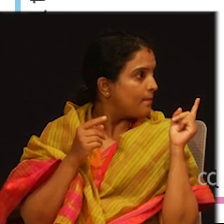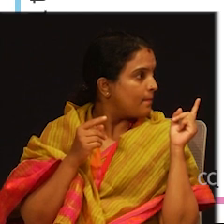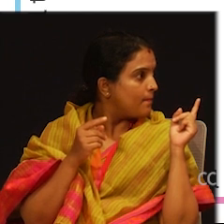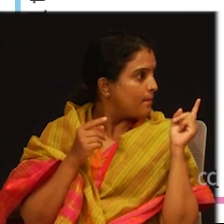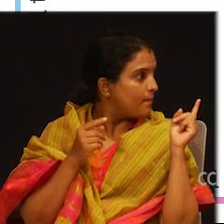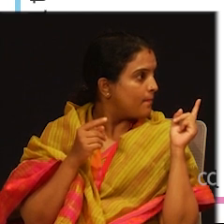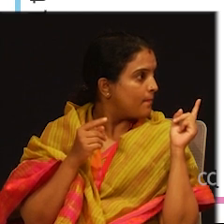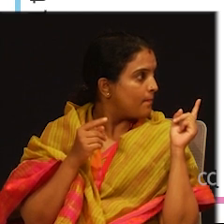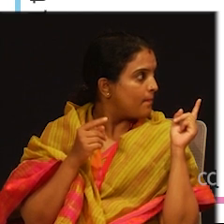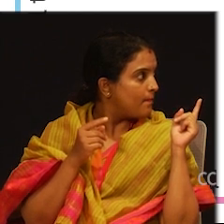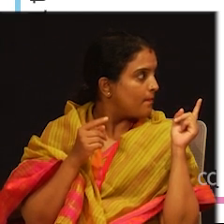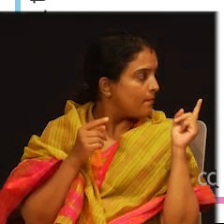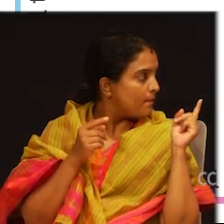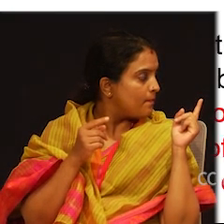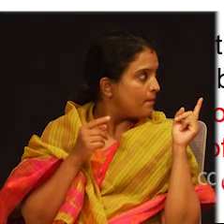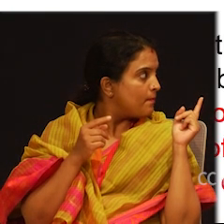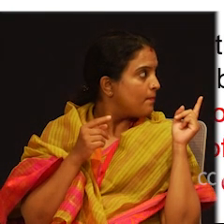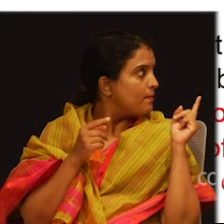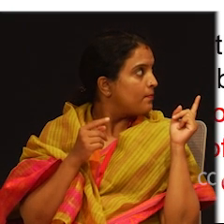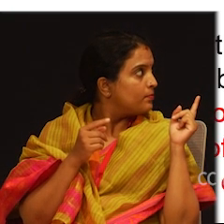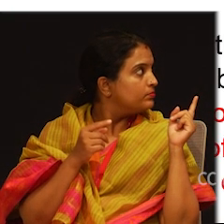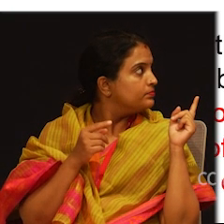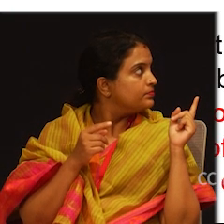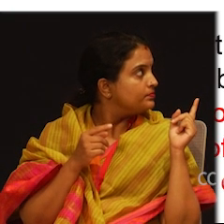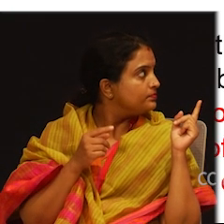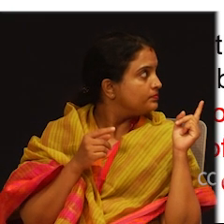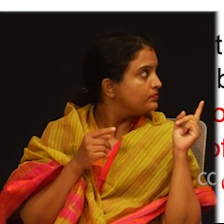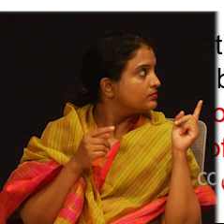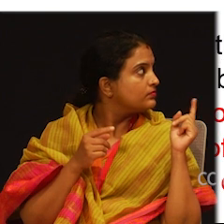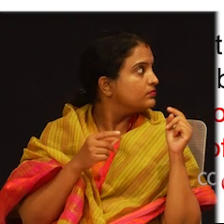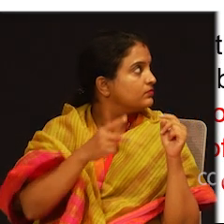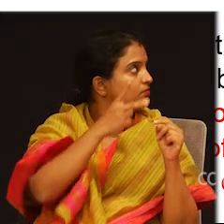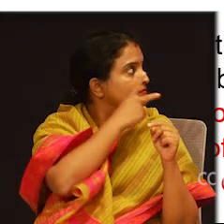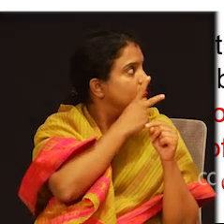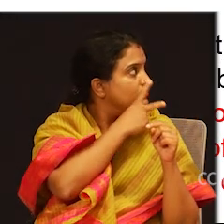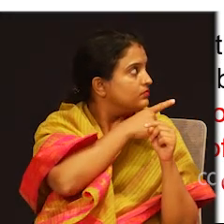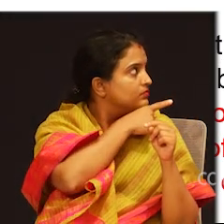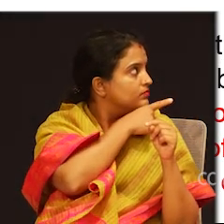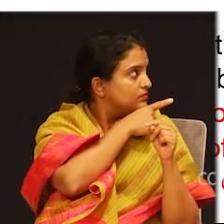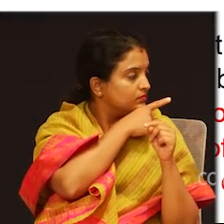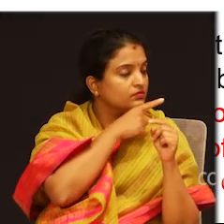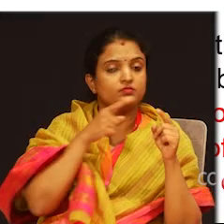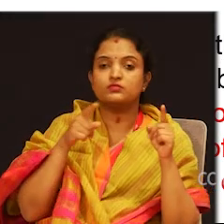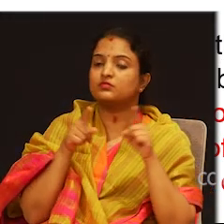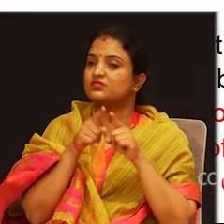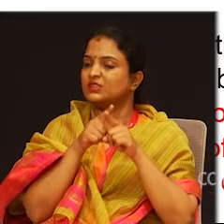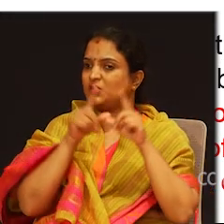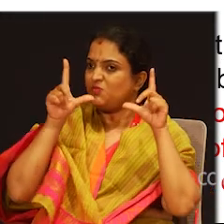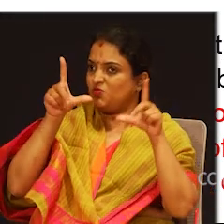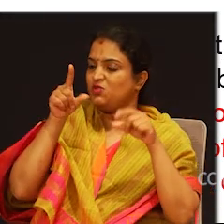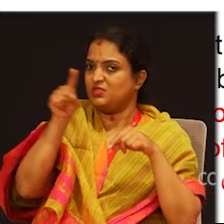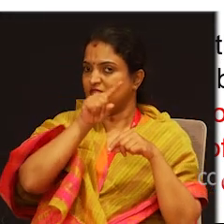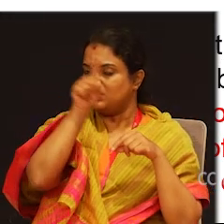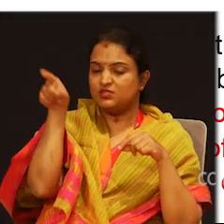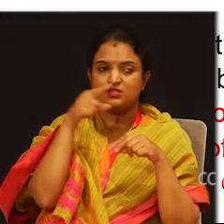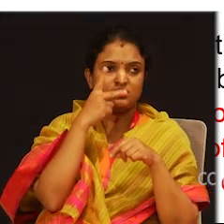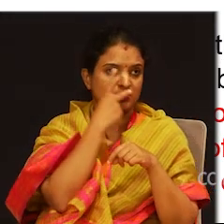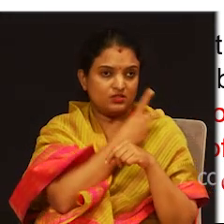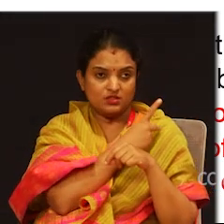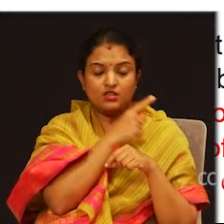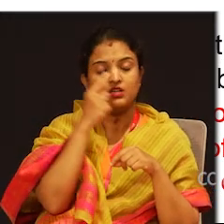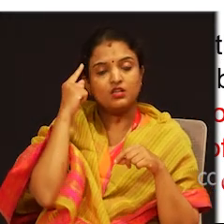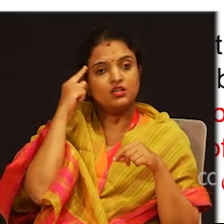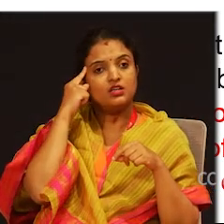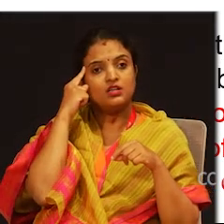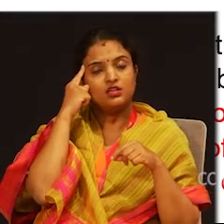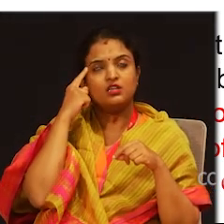give me a minute. Yeah, there we go. I leave this poster for you to think about, because